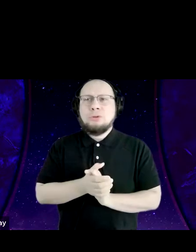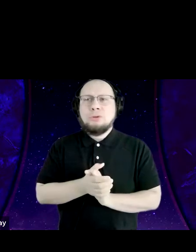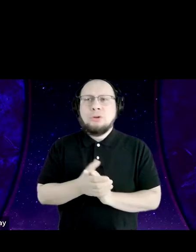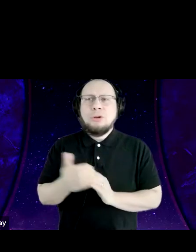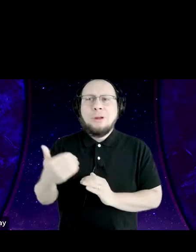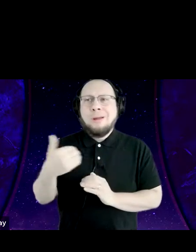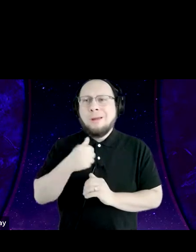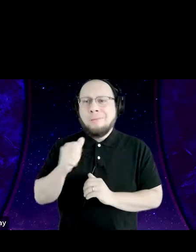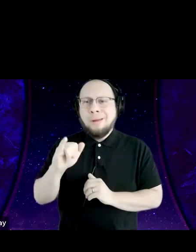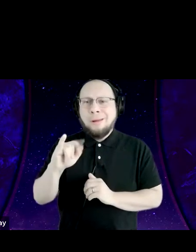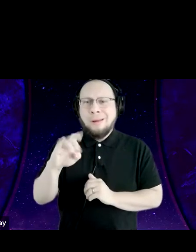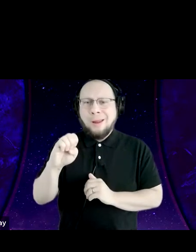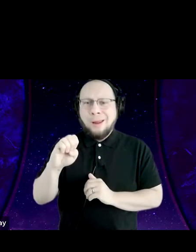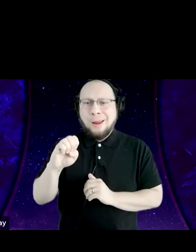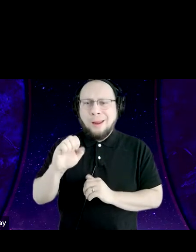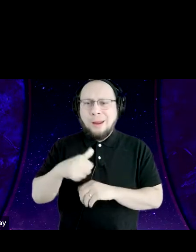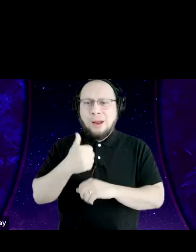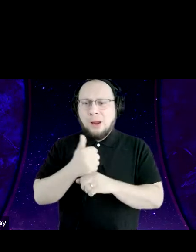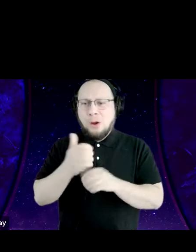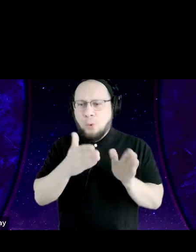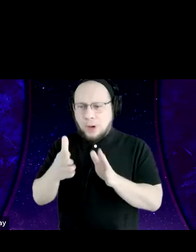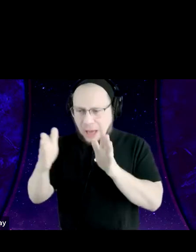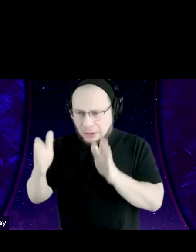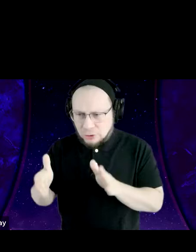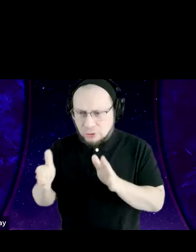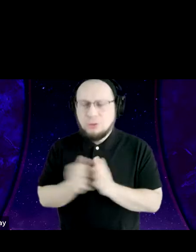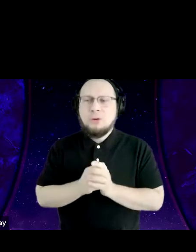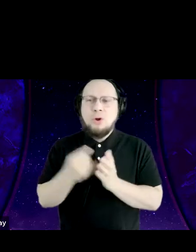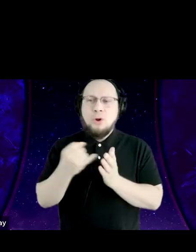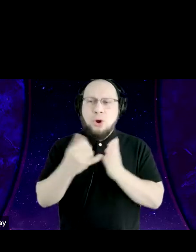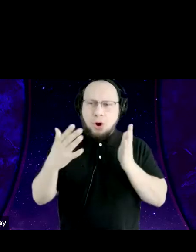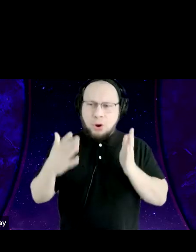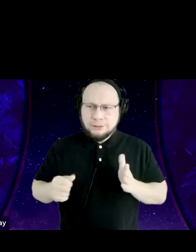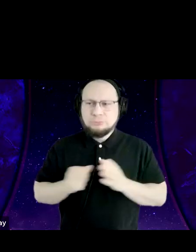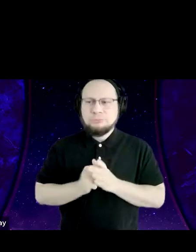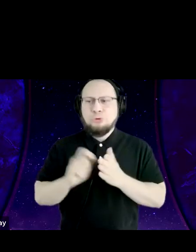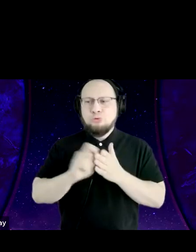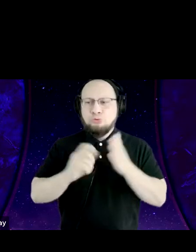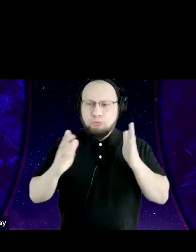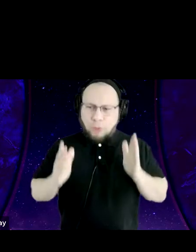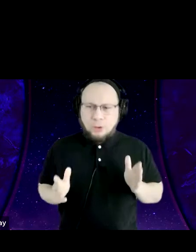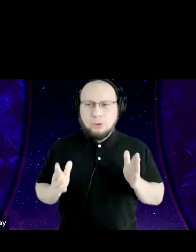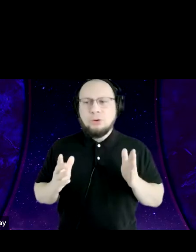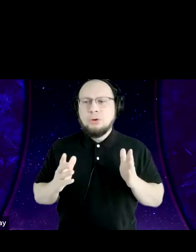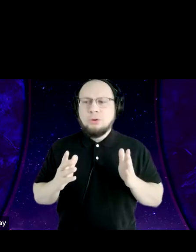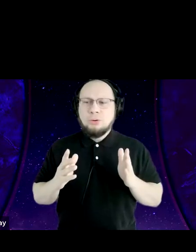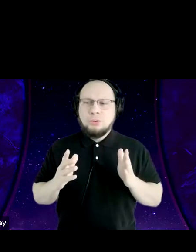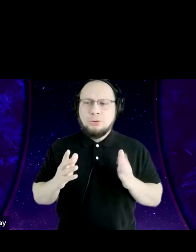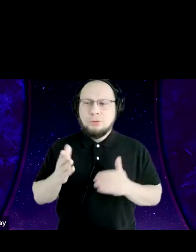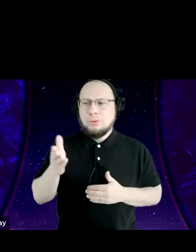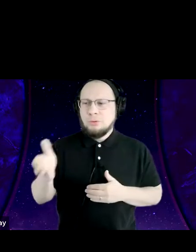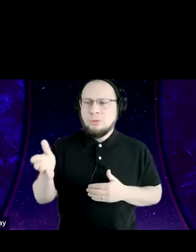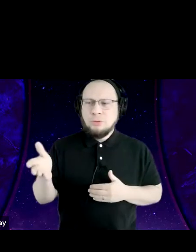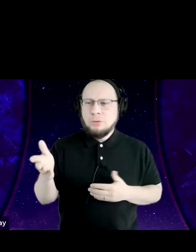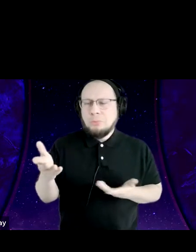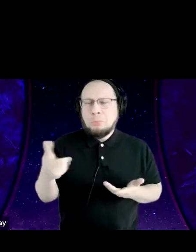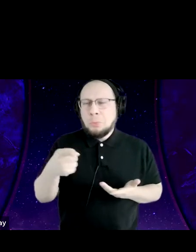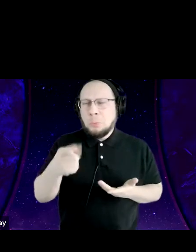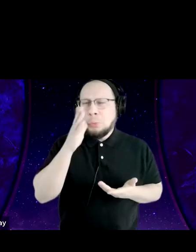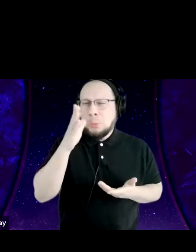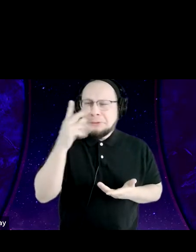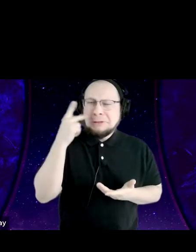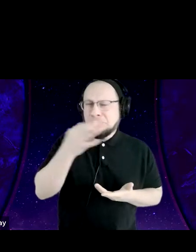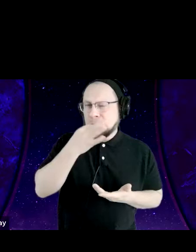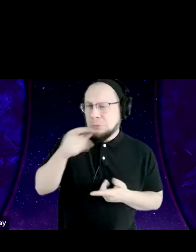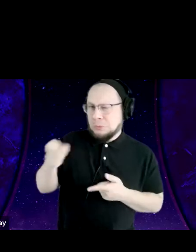mutual aid organizer. They're obviously an artist. They're a writer. They, as you'll meet in a